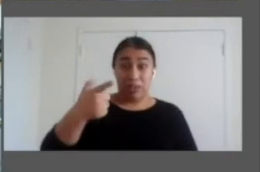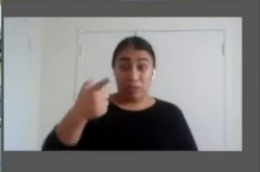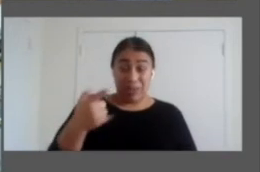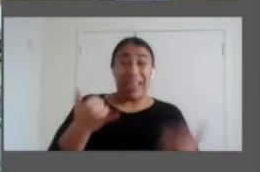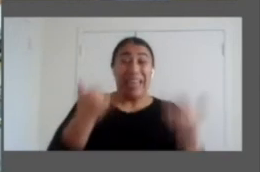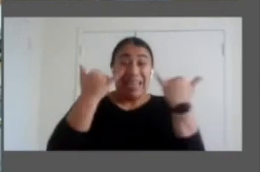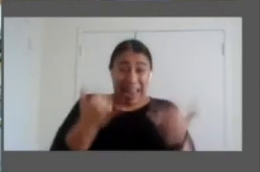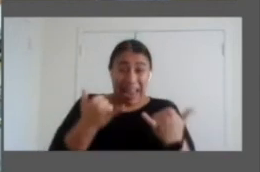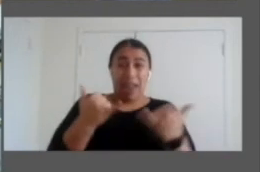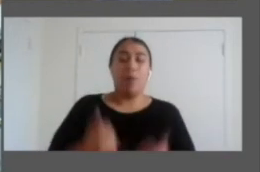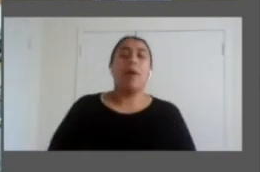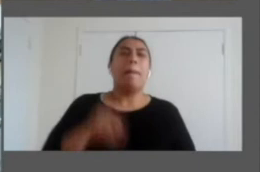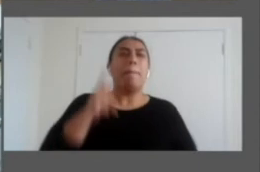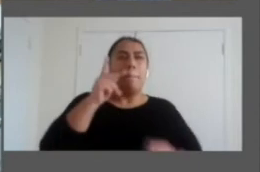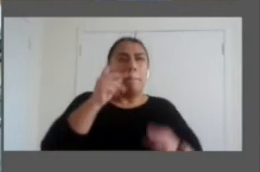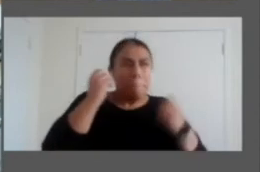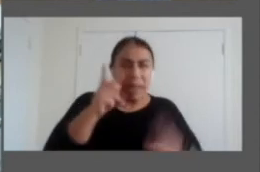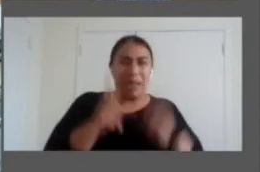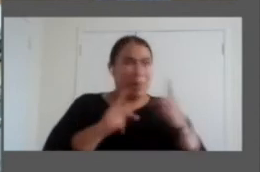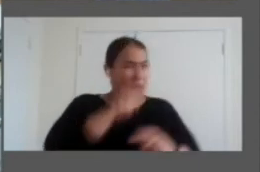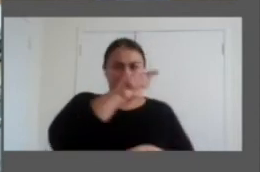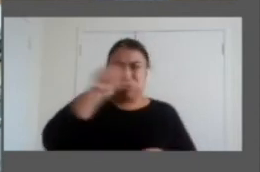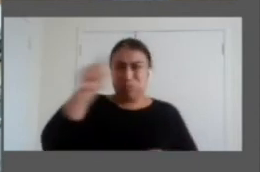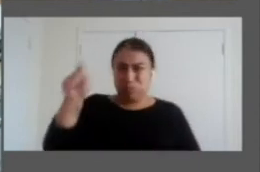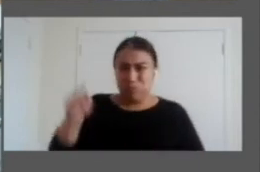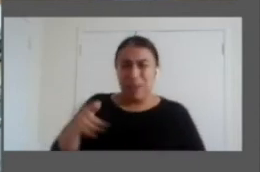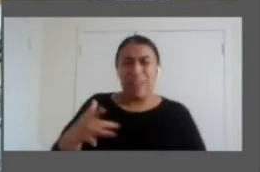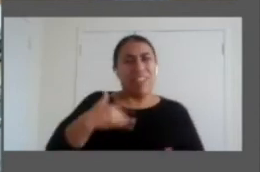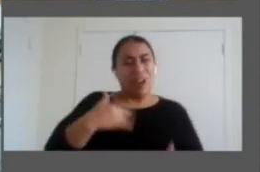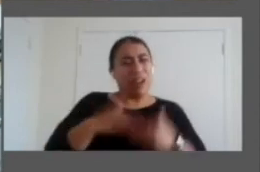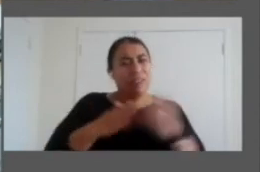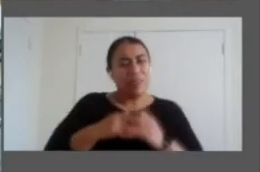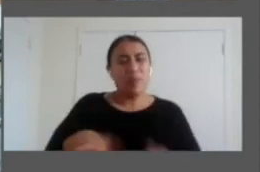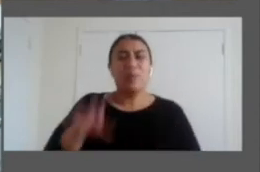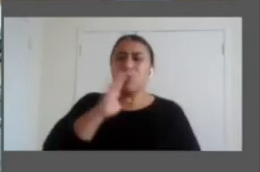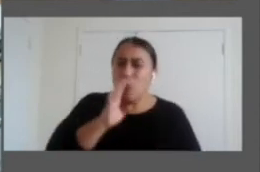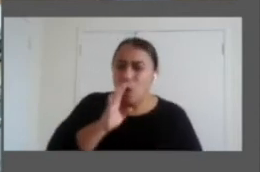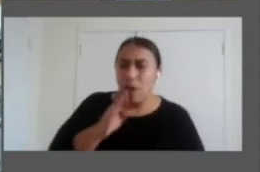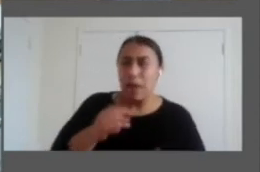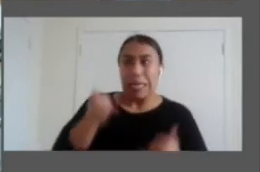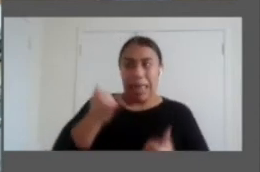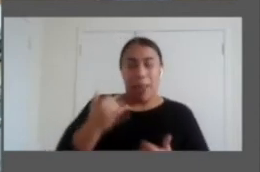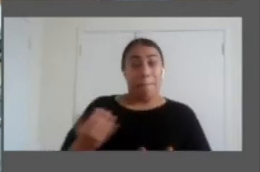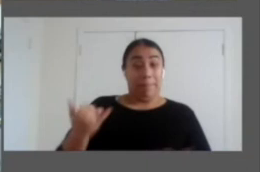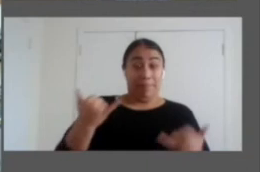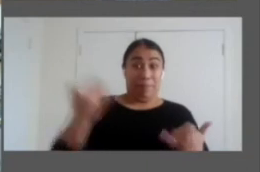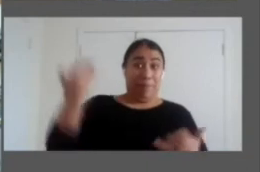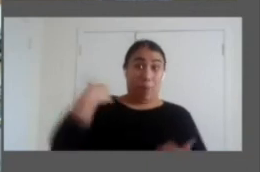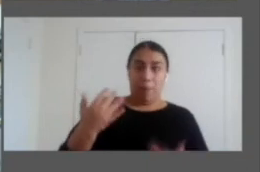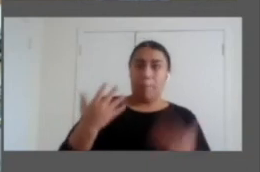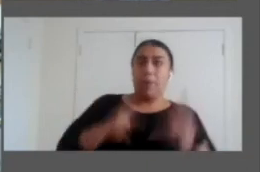providing to those that need it and improving the quality of life for their friends and family who may be